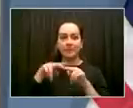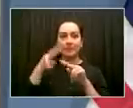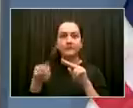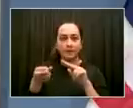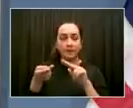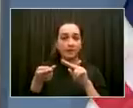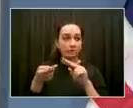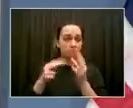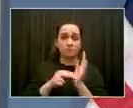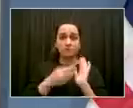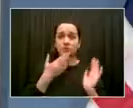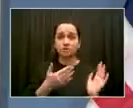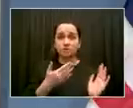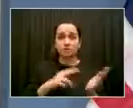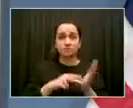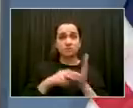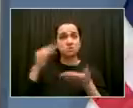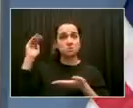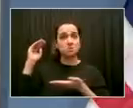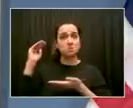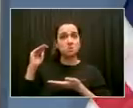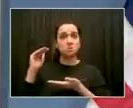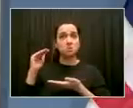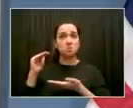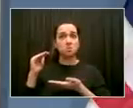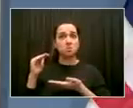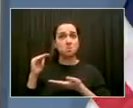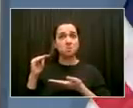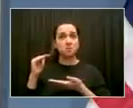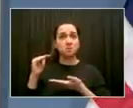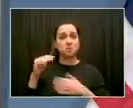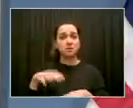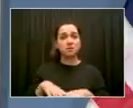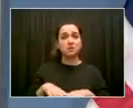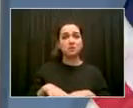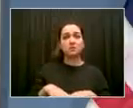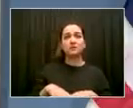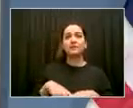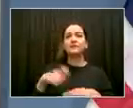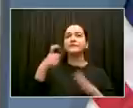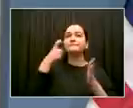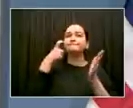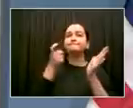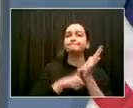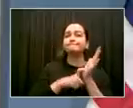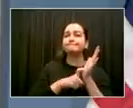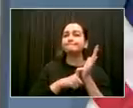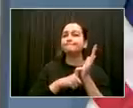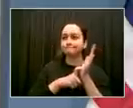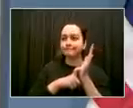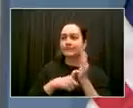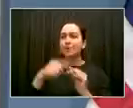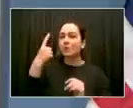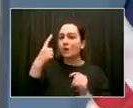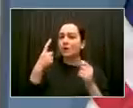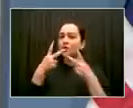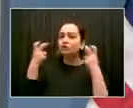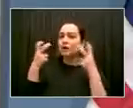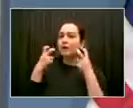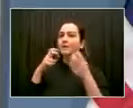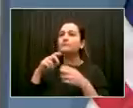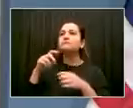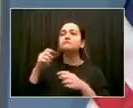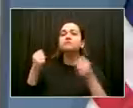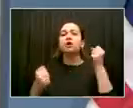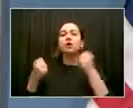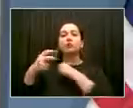stolen vehicles. When you look at gun violence coming out of last year and into this year continues to be